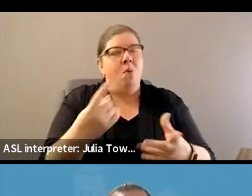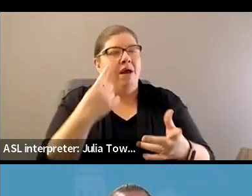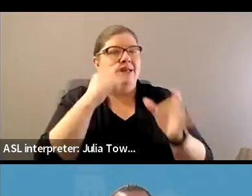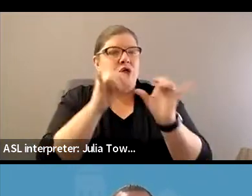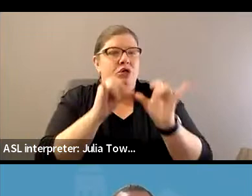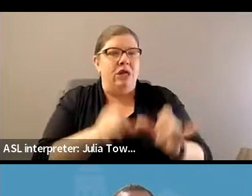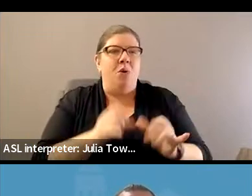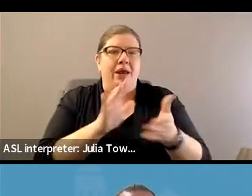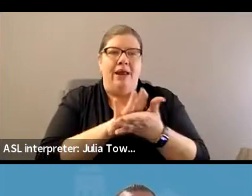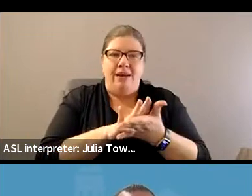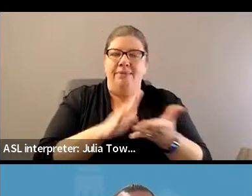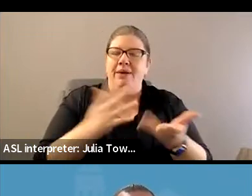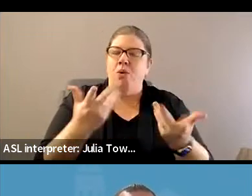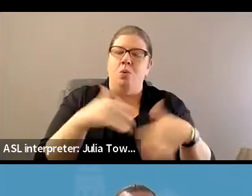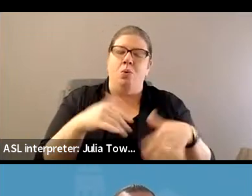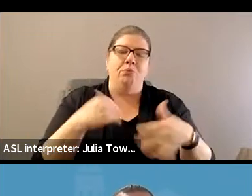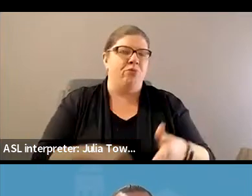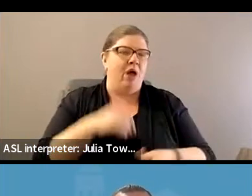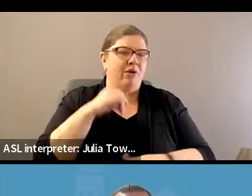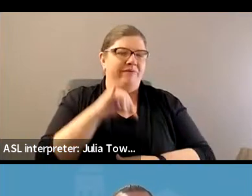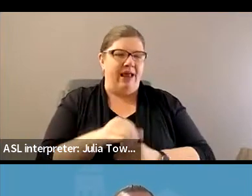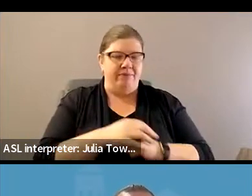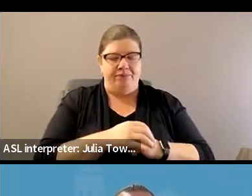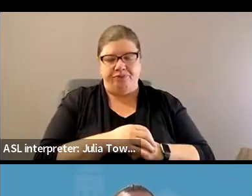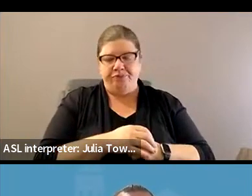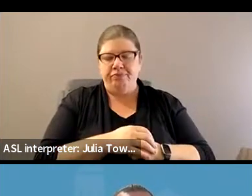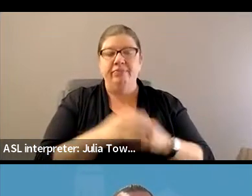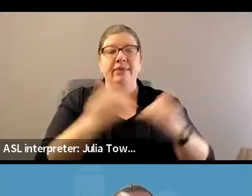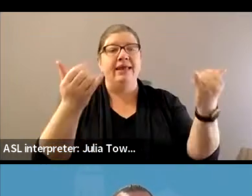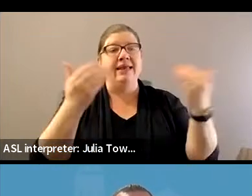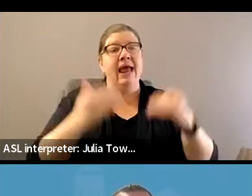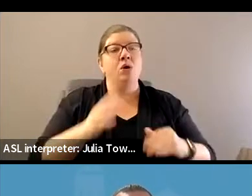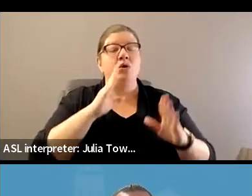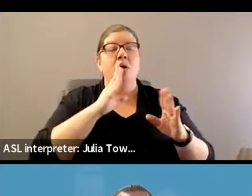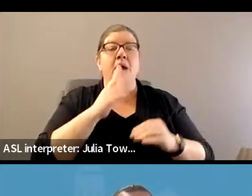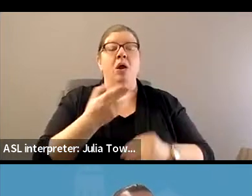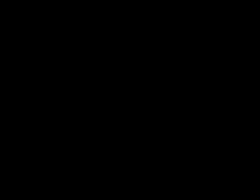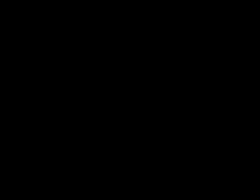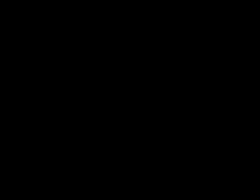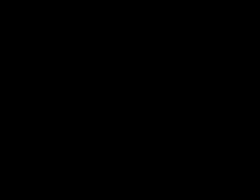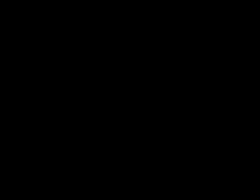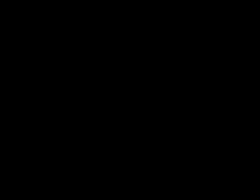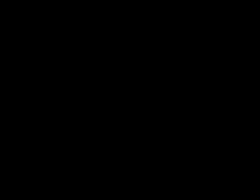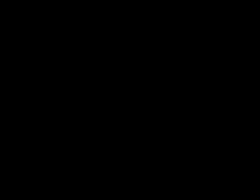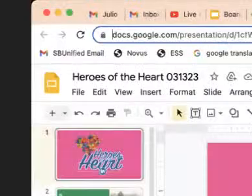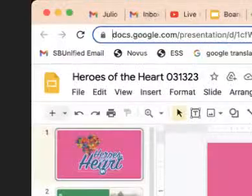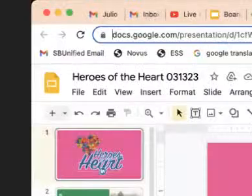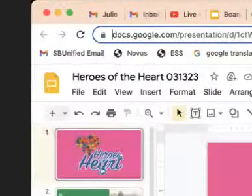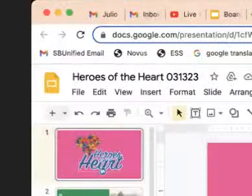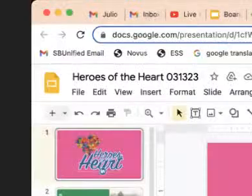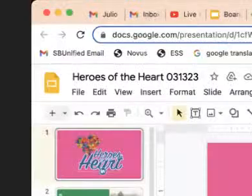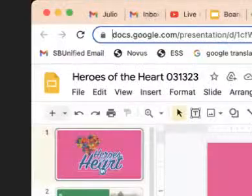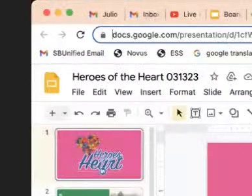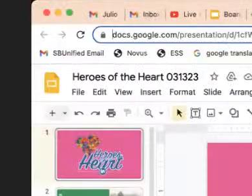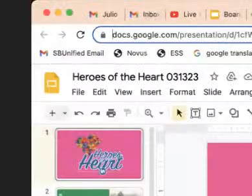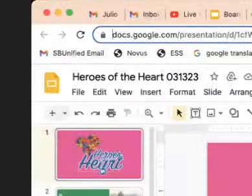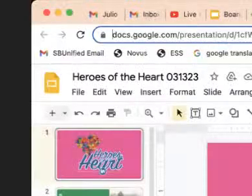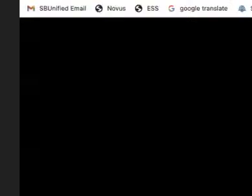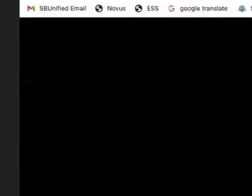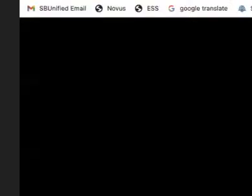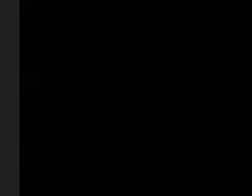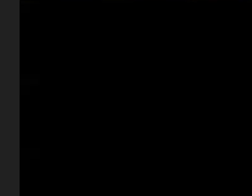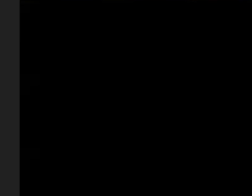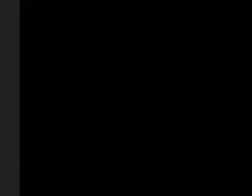of. I do want us to now move to the Heroes of the Heart, and I believe my staff will show the slides.